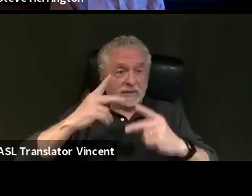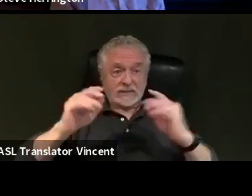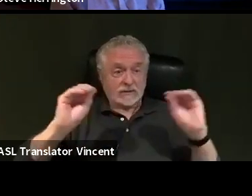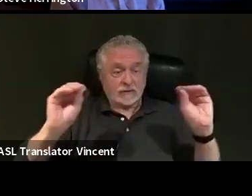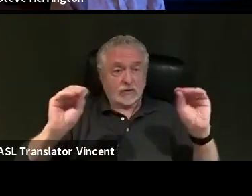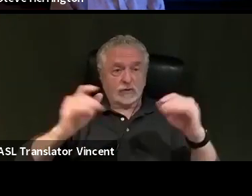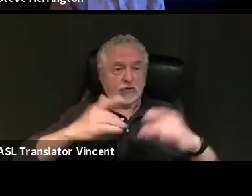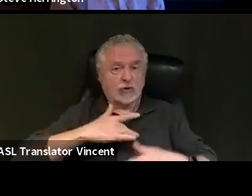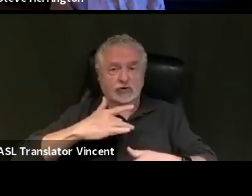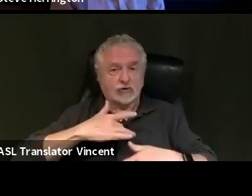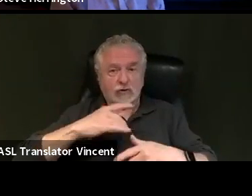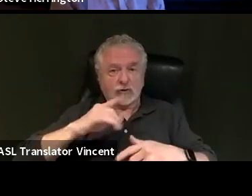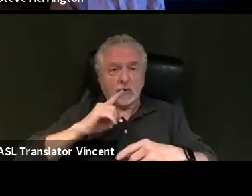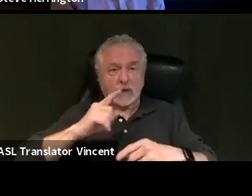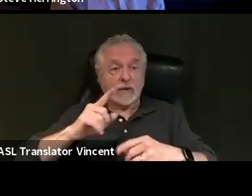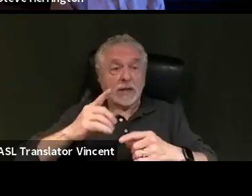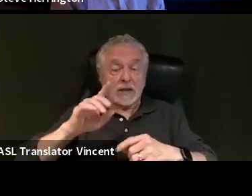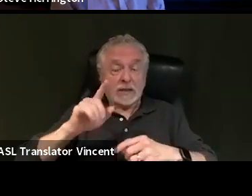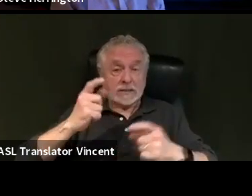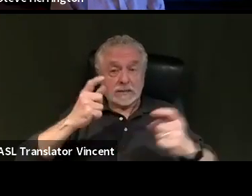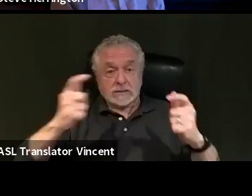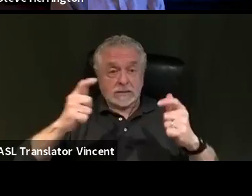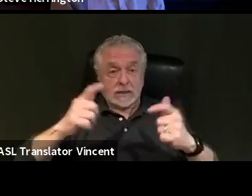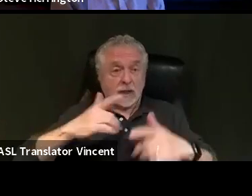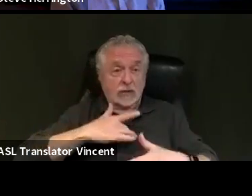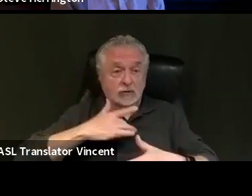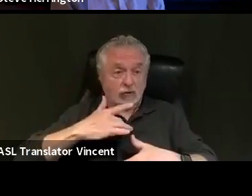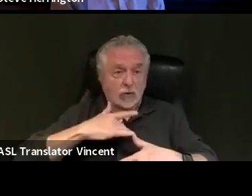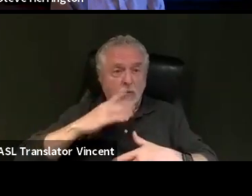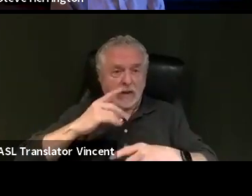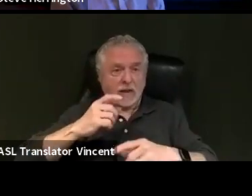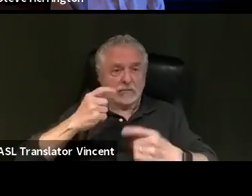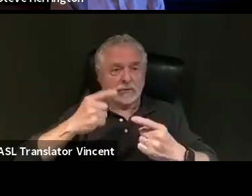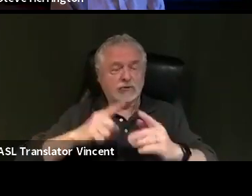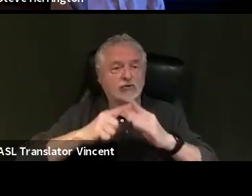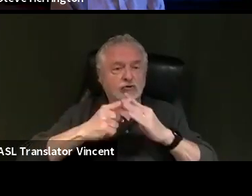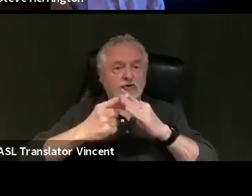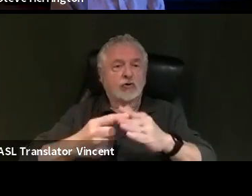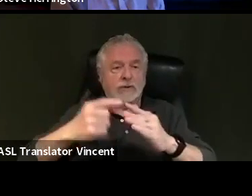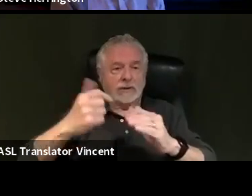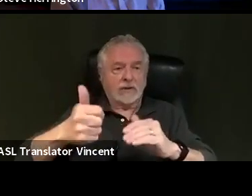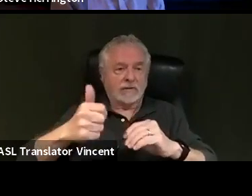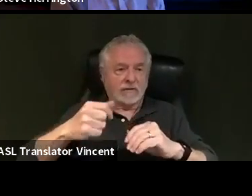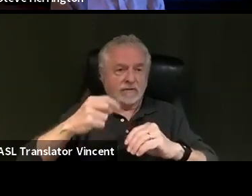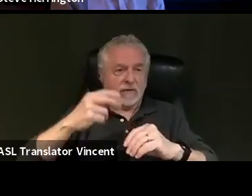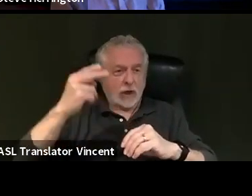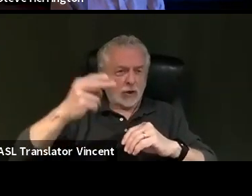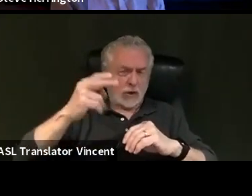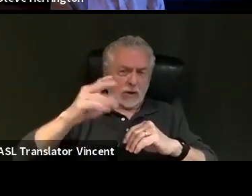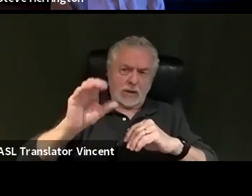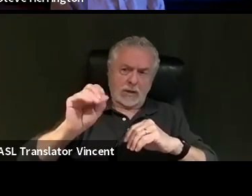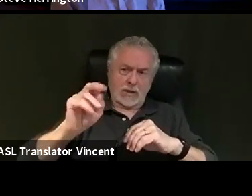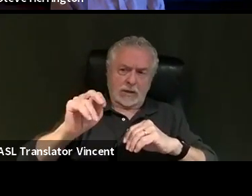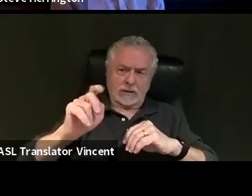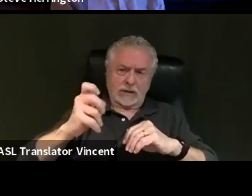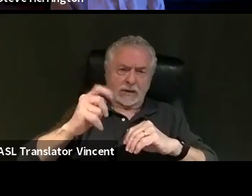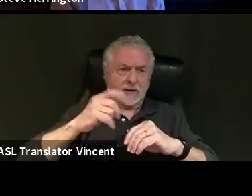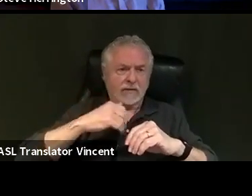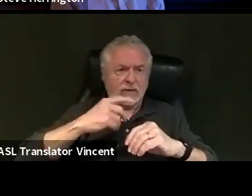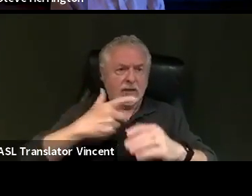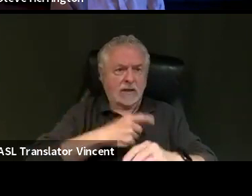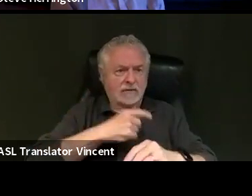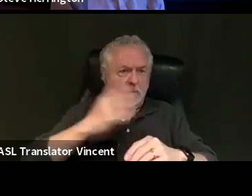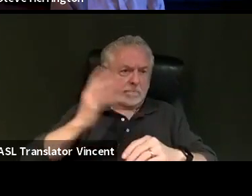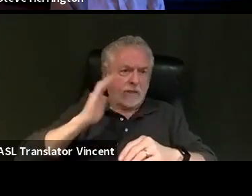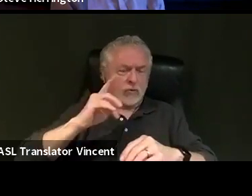any concerns. So if there were going to be a significant concern, it would have shown itself. Just for historical context, there have been vaccines